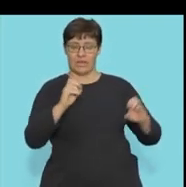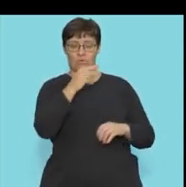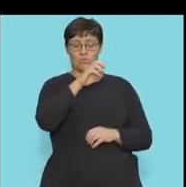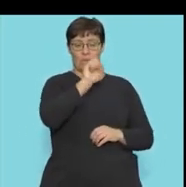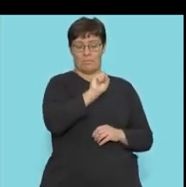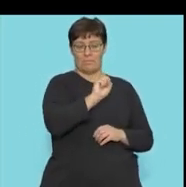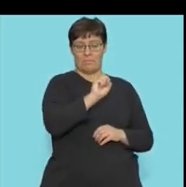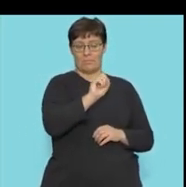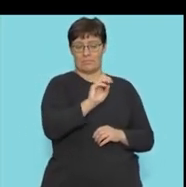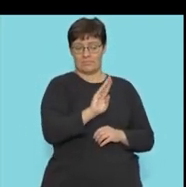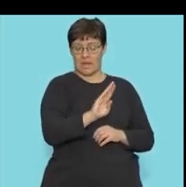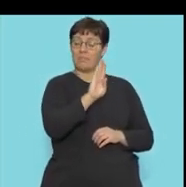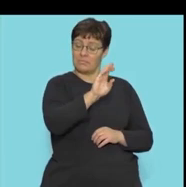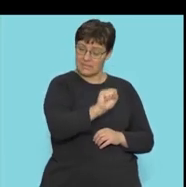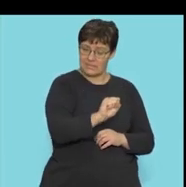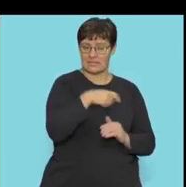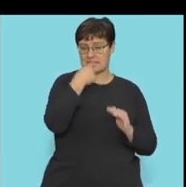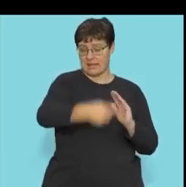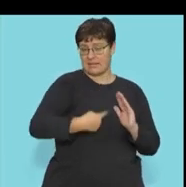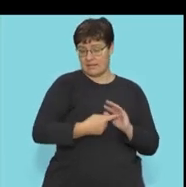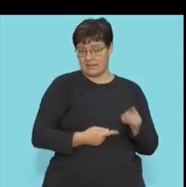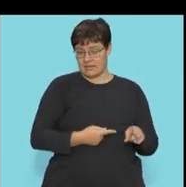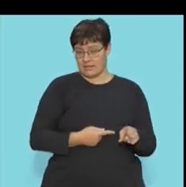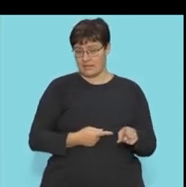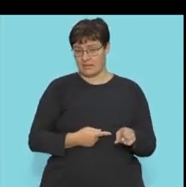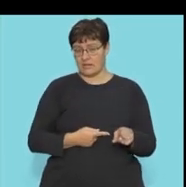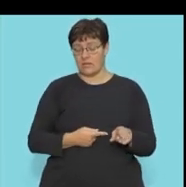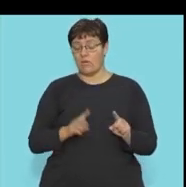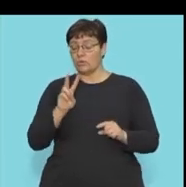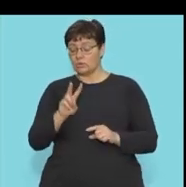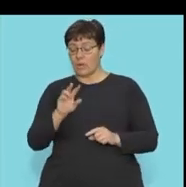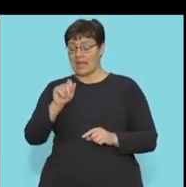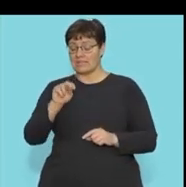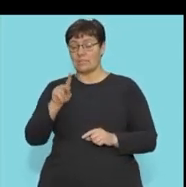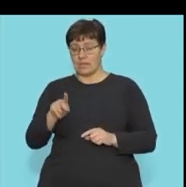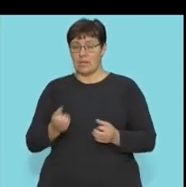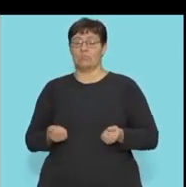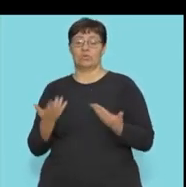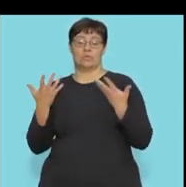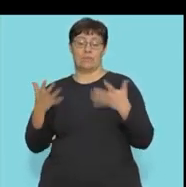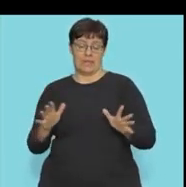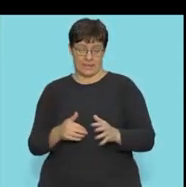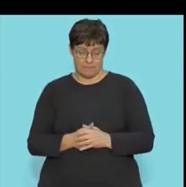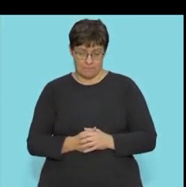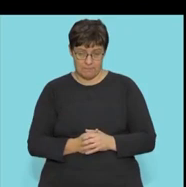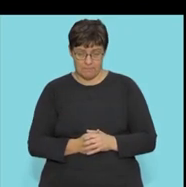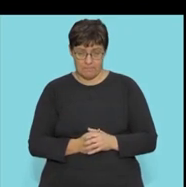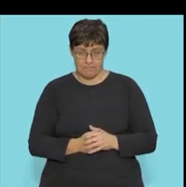cycle. We must note that at this stage only 2 molecules of ATP are produced.